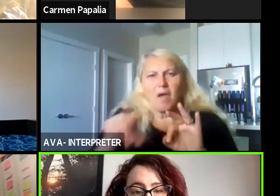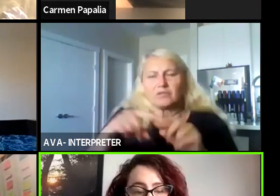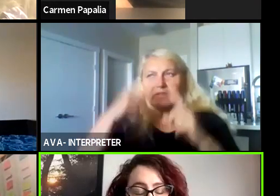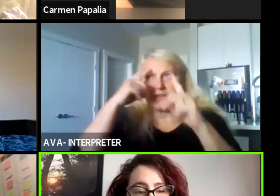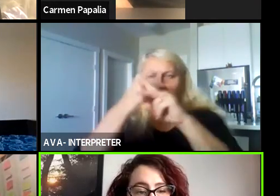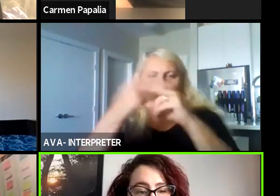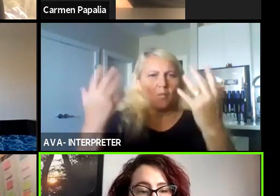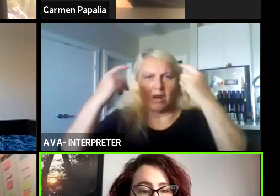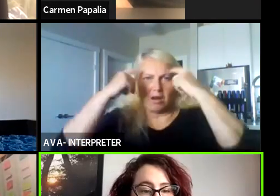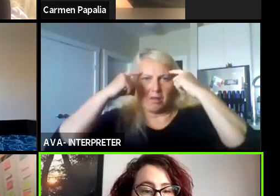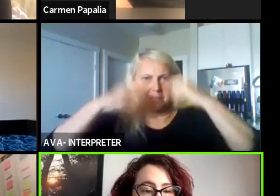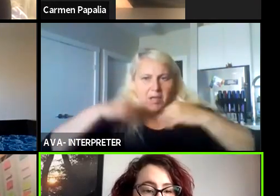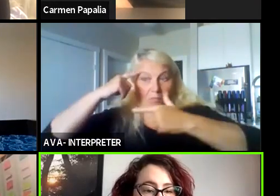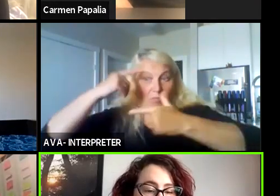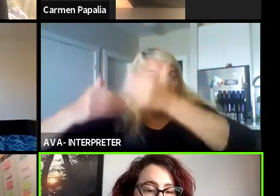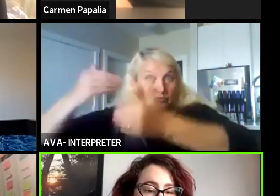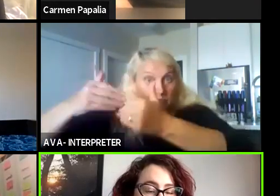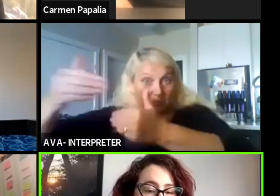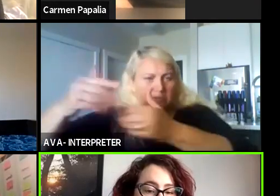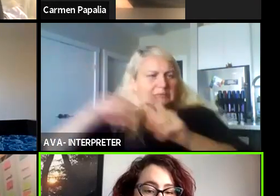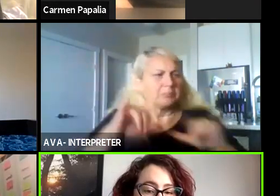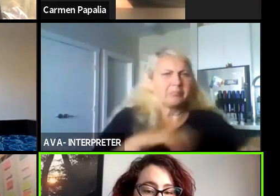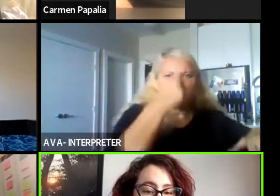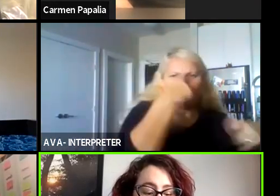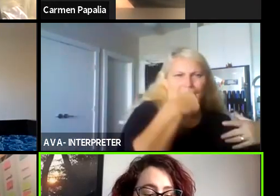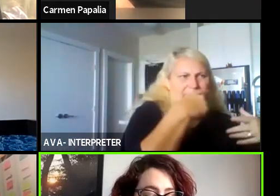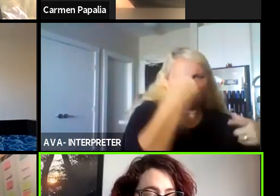So I think that one thing that's